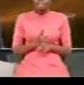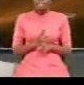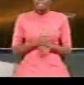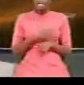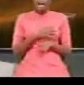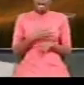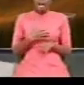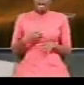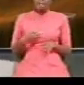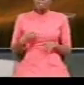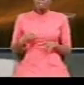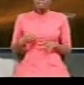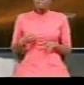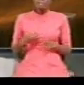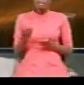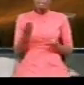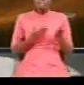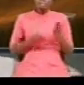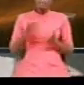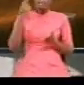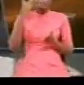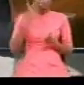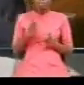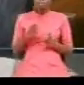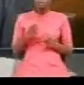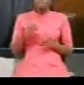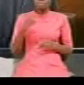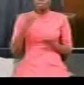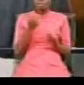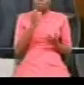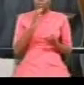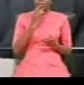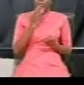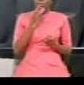and serving God zealously.